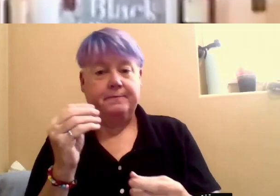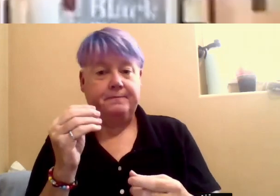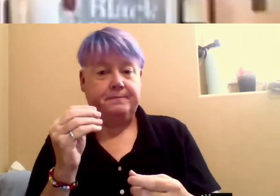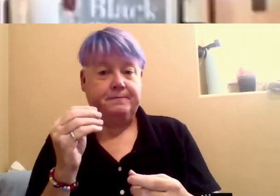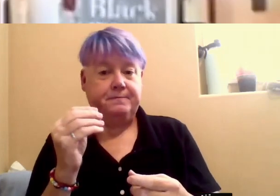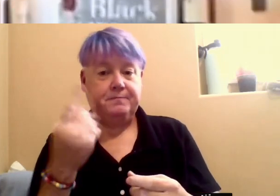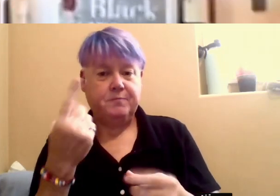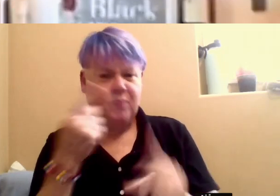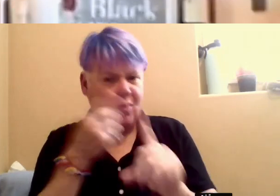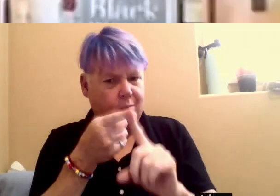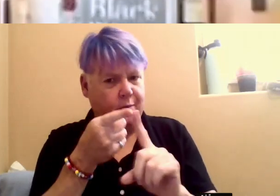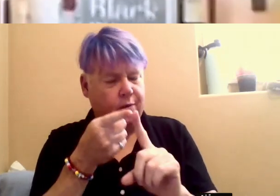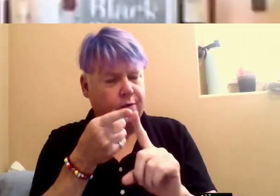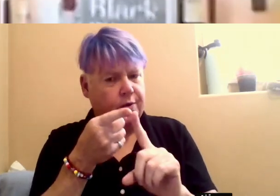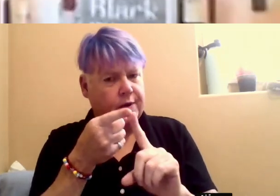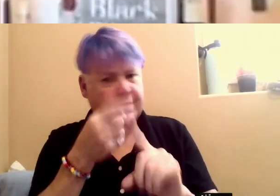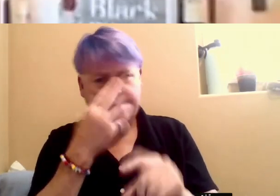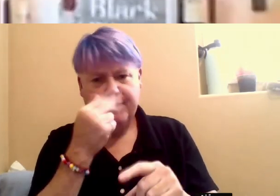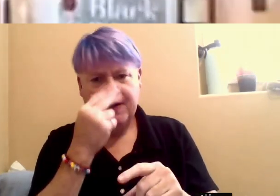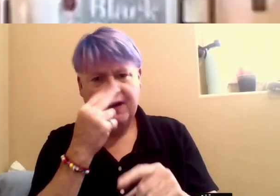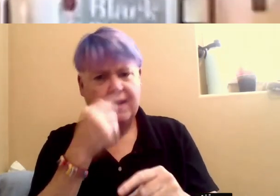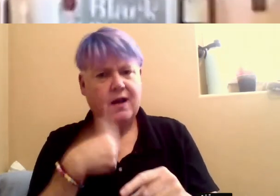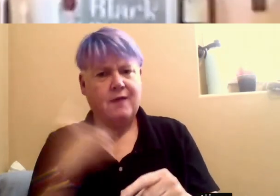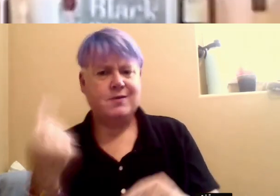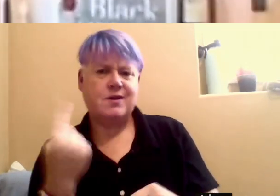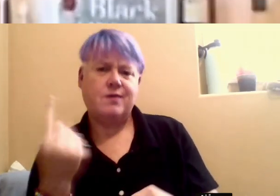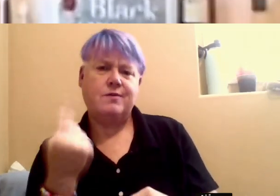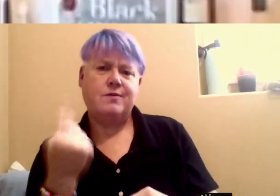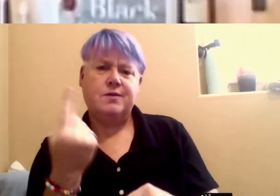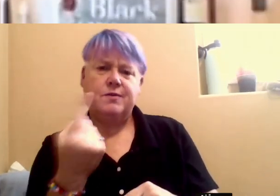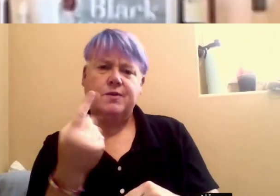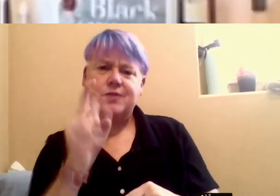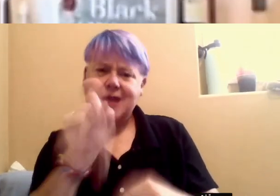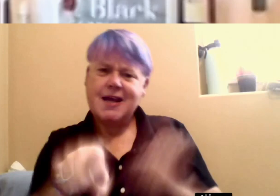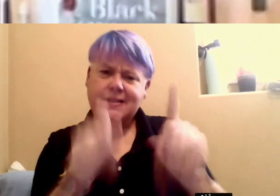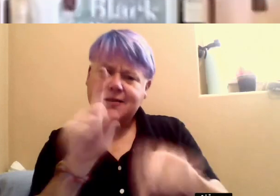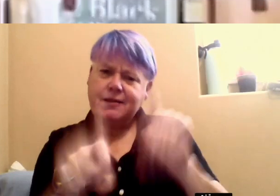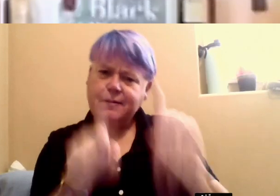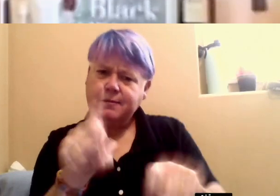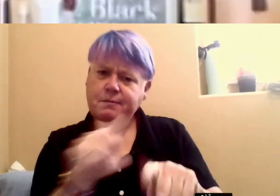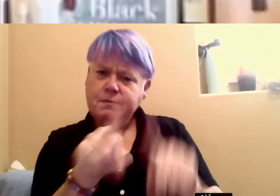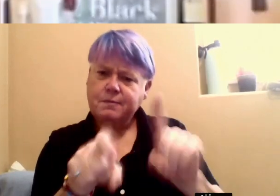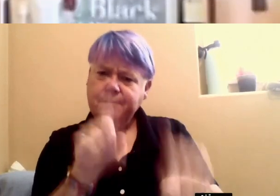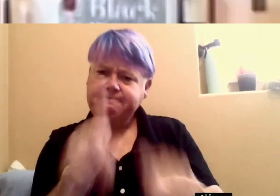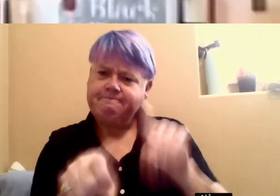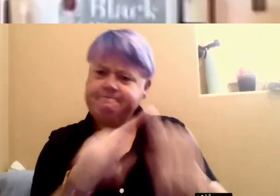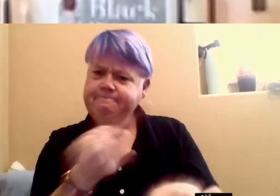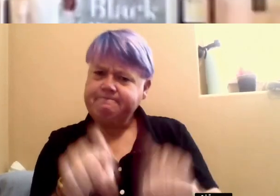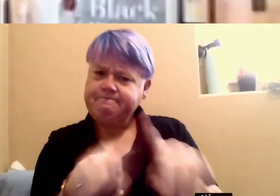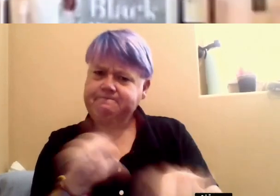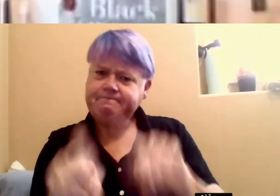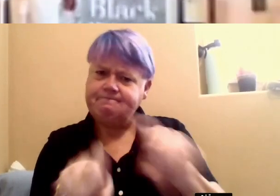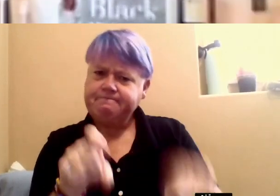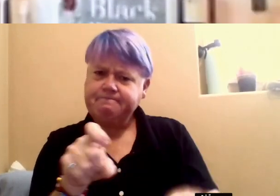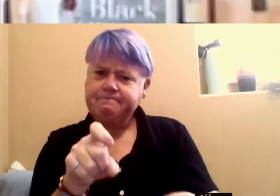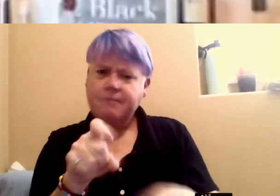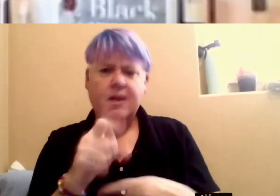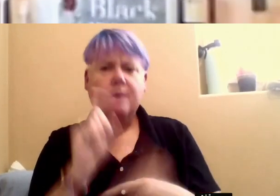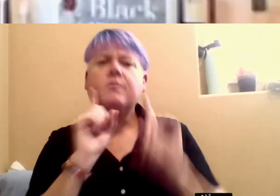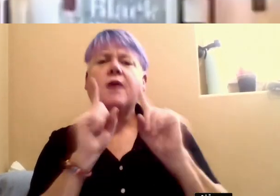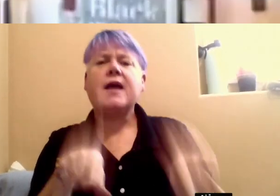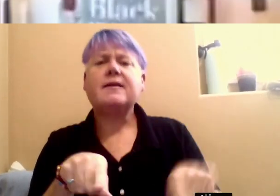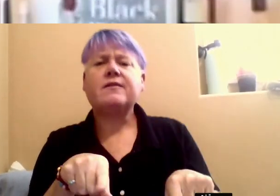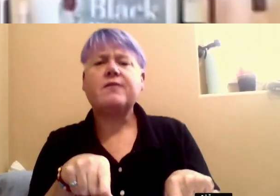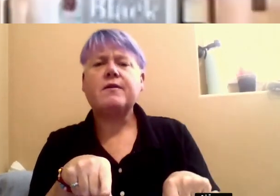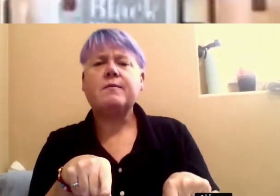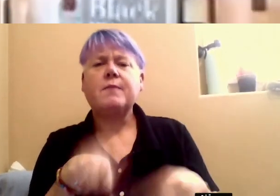point, now it's funny because I was always the one who used to ask him questions. I would ask him the questions and he would answer them, and